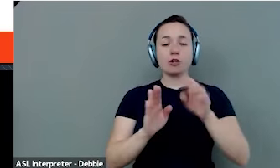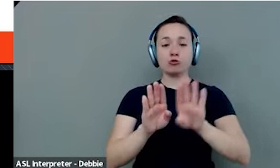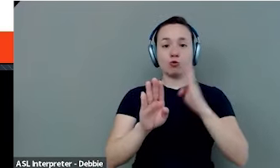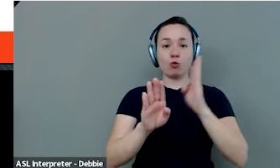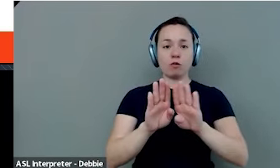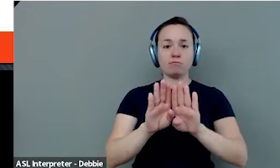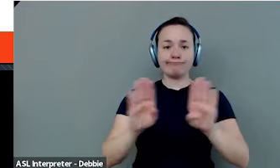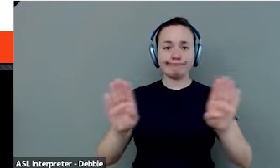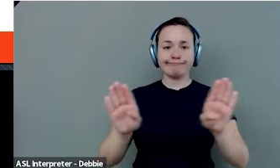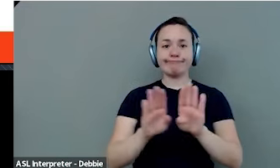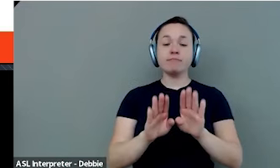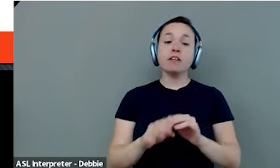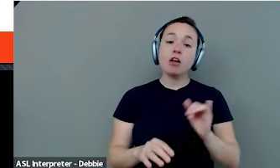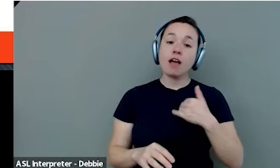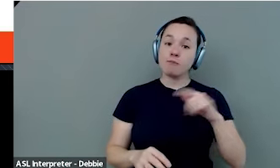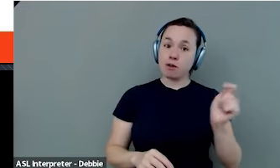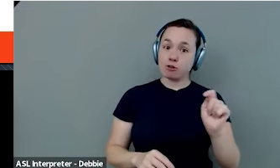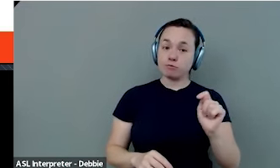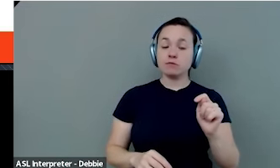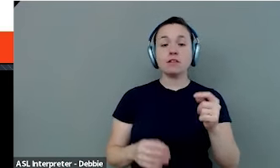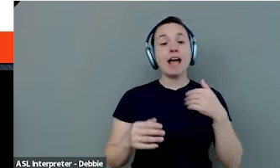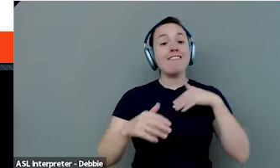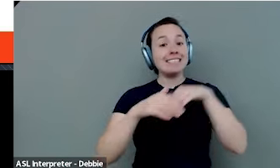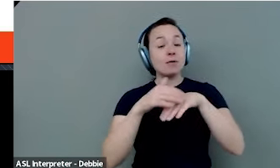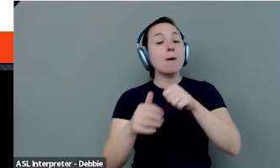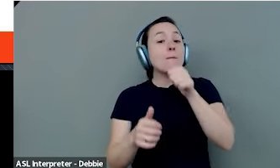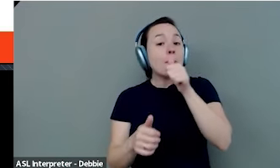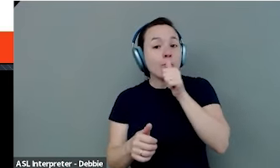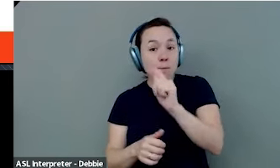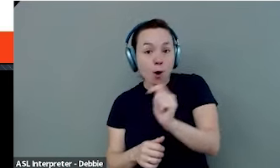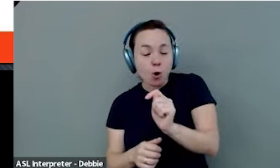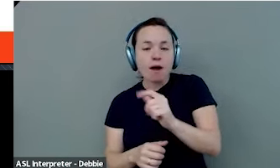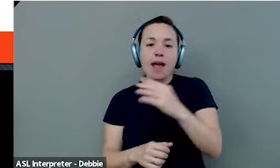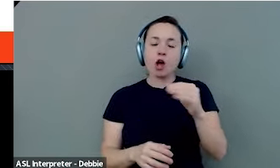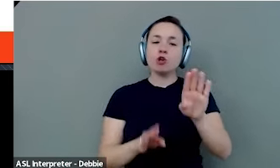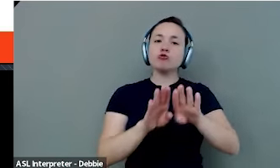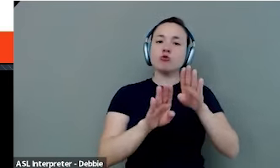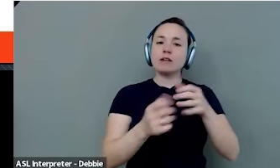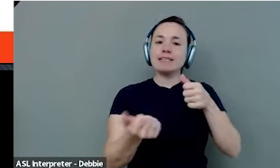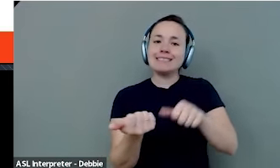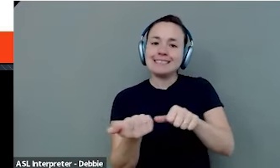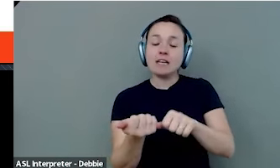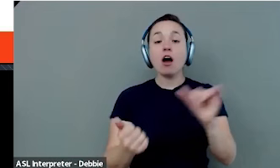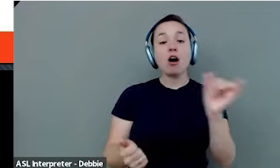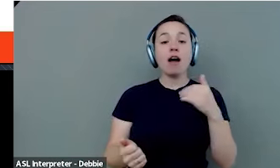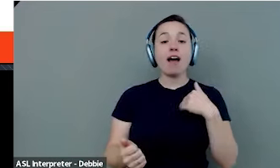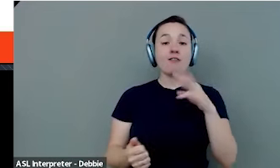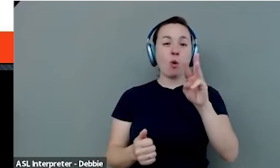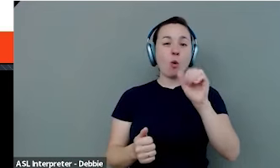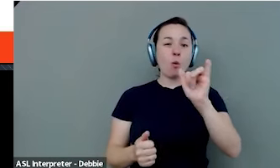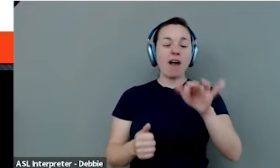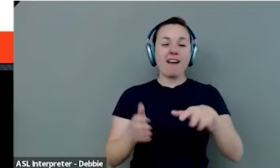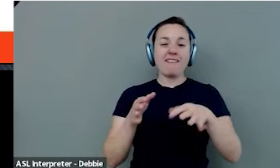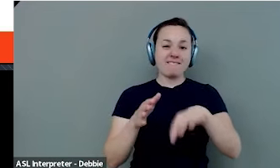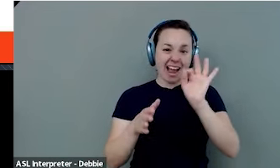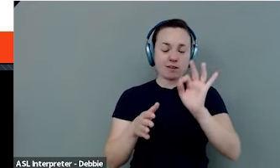We also have restrooms. Like I said, we have an accessible private bathroom and door assistance, as well as a wayfinder, because unfortunately